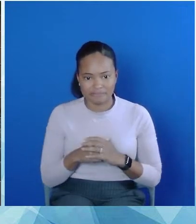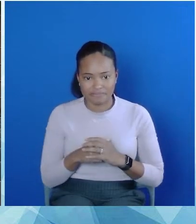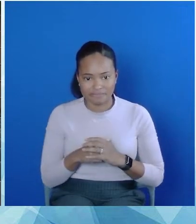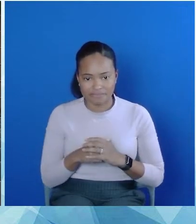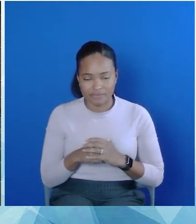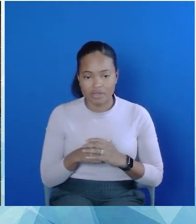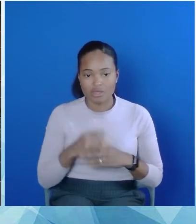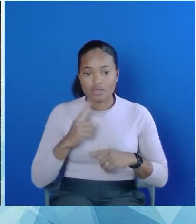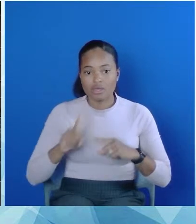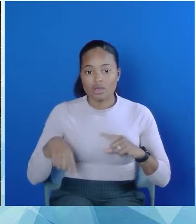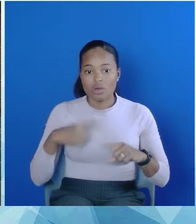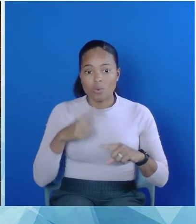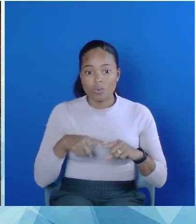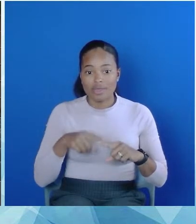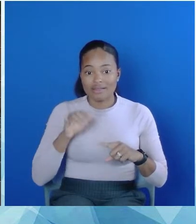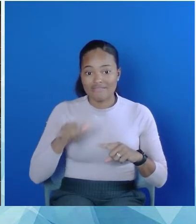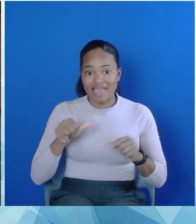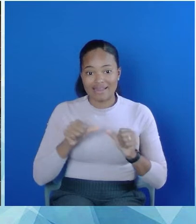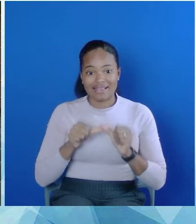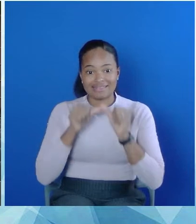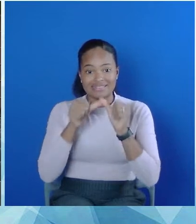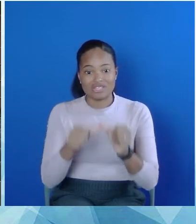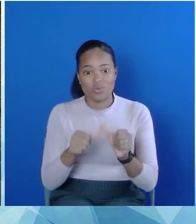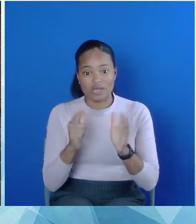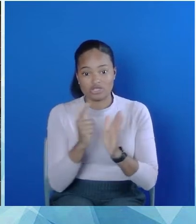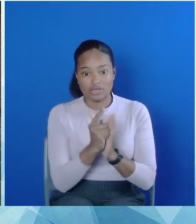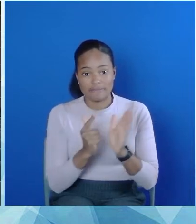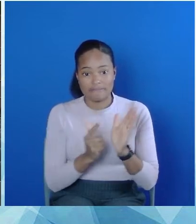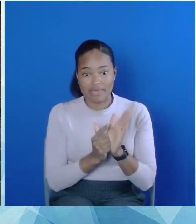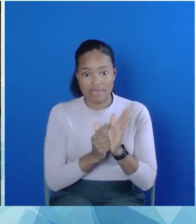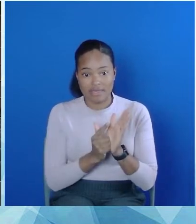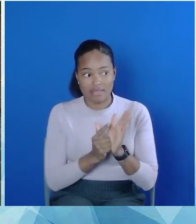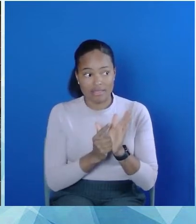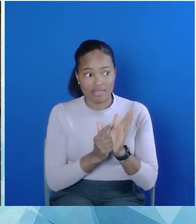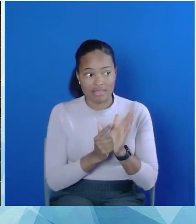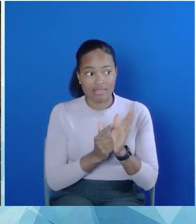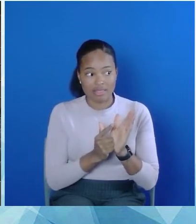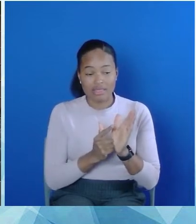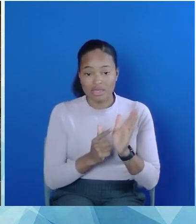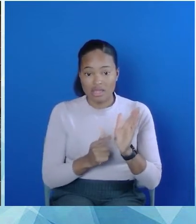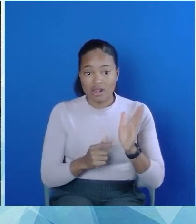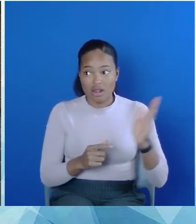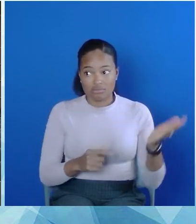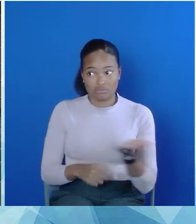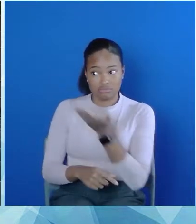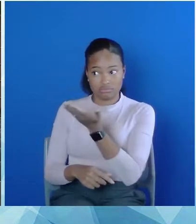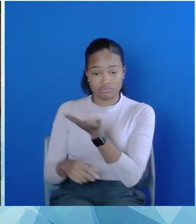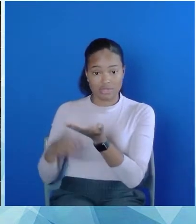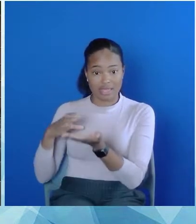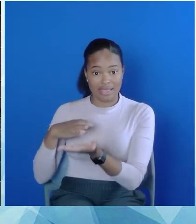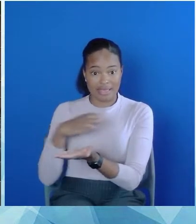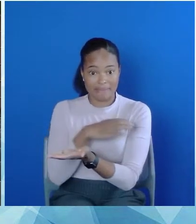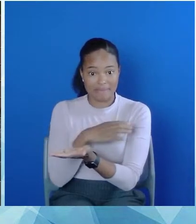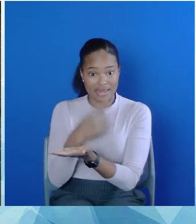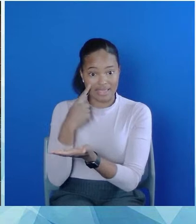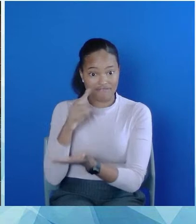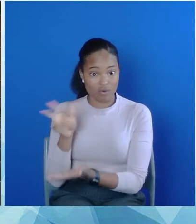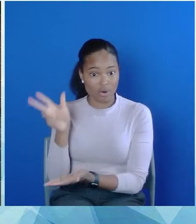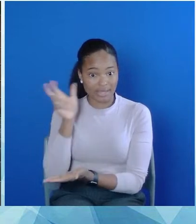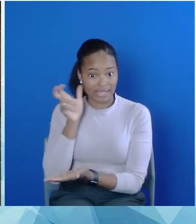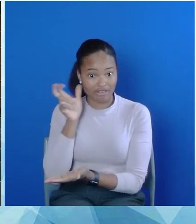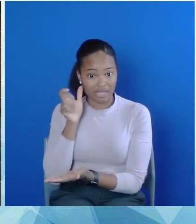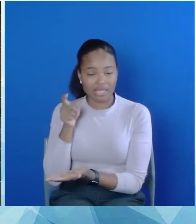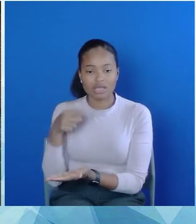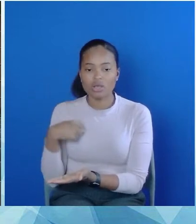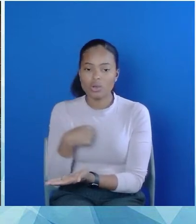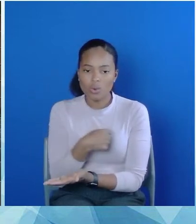when the continuation bill comes before the committee for a hearing, we would love to see